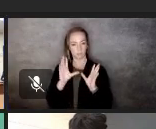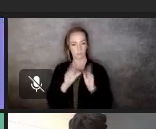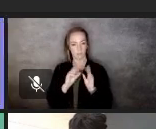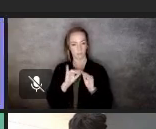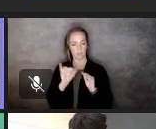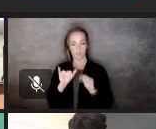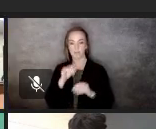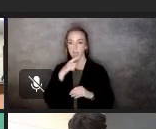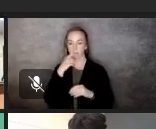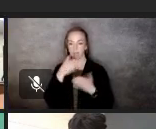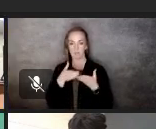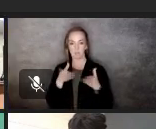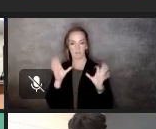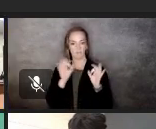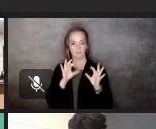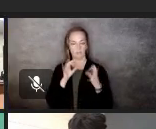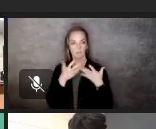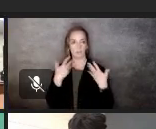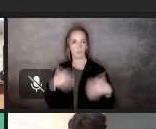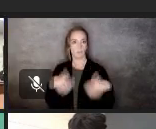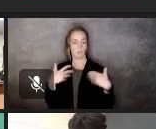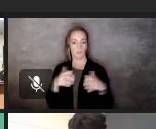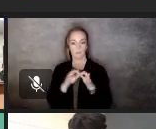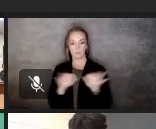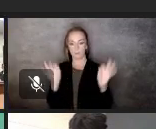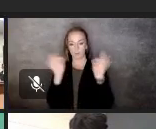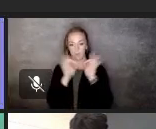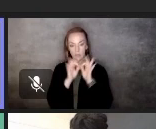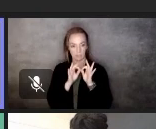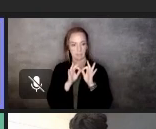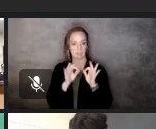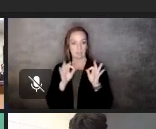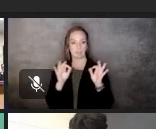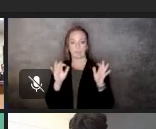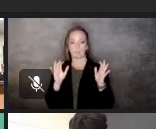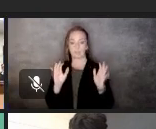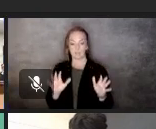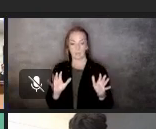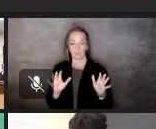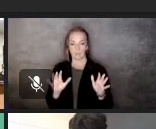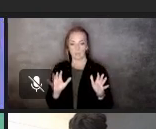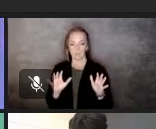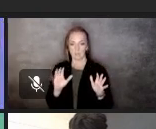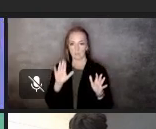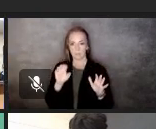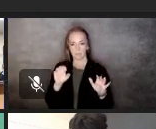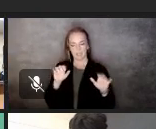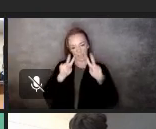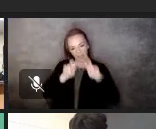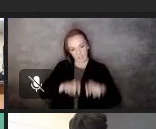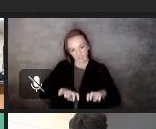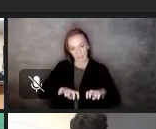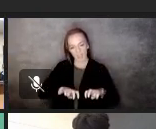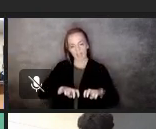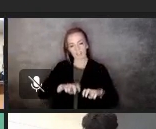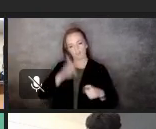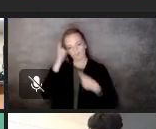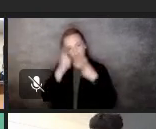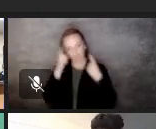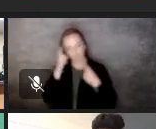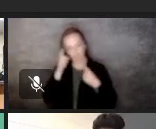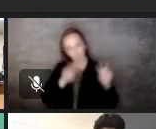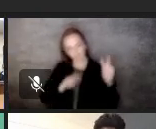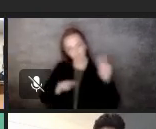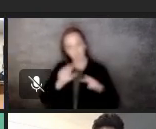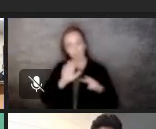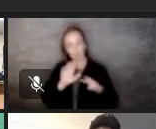super important to be, to be analyzed and looked at, and it's a